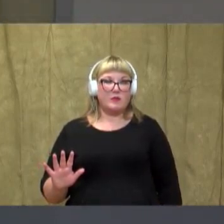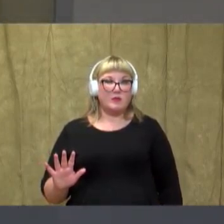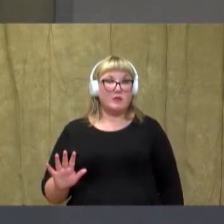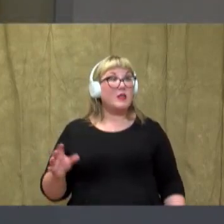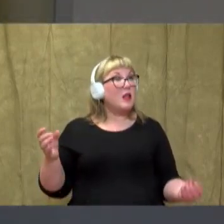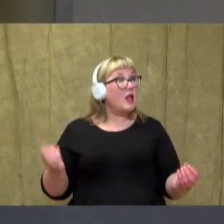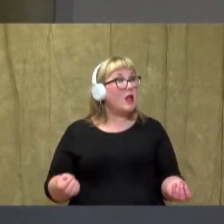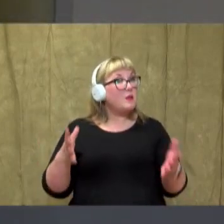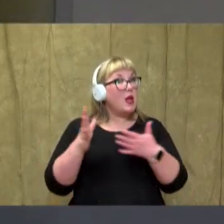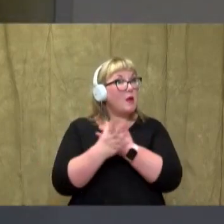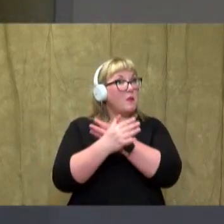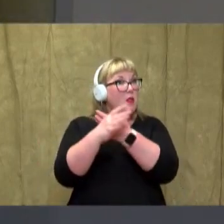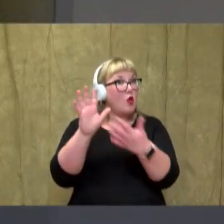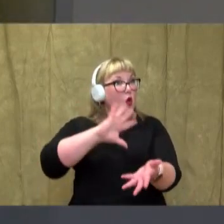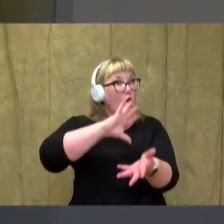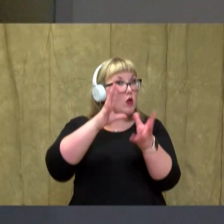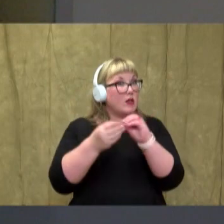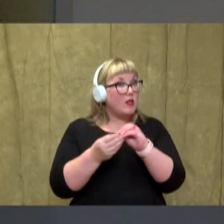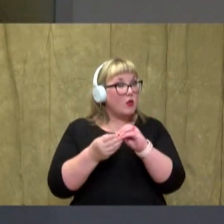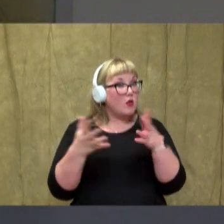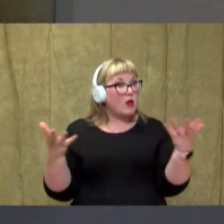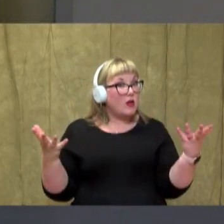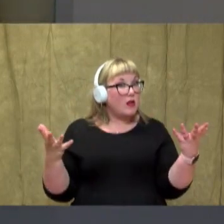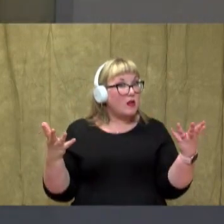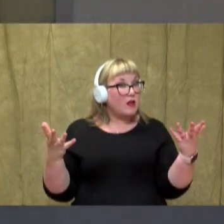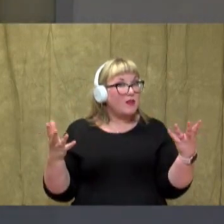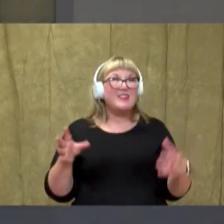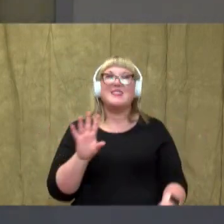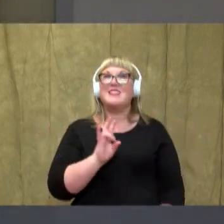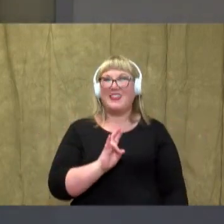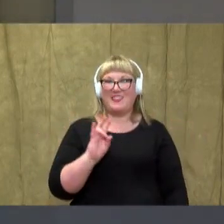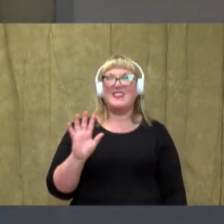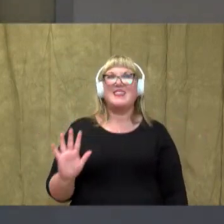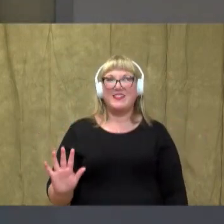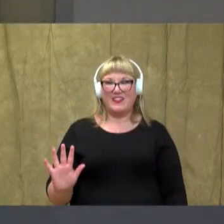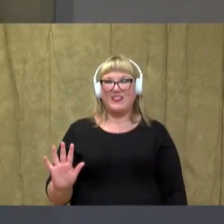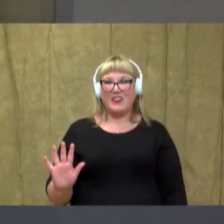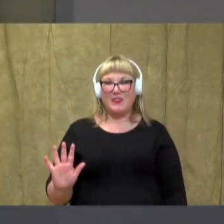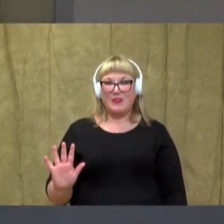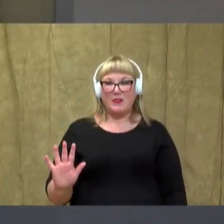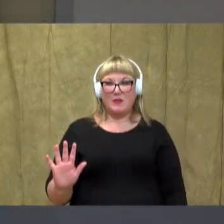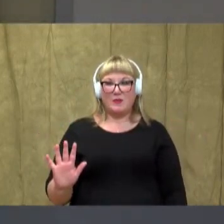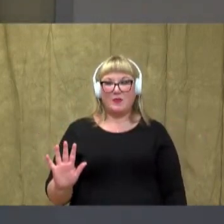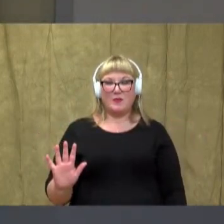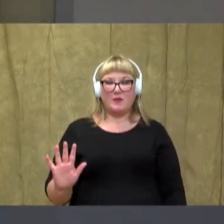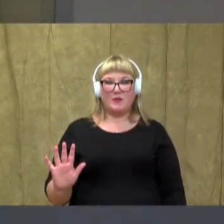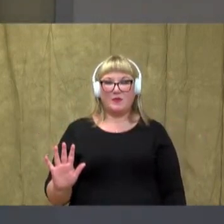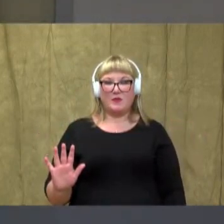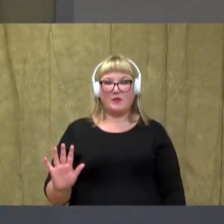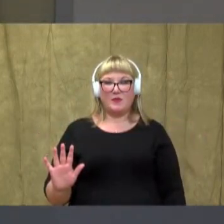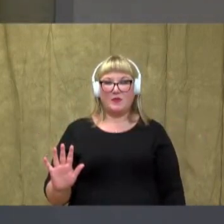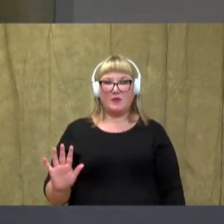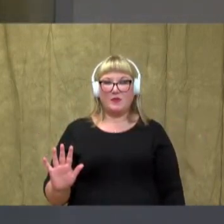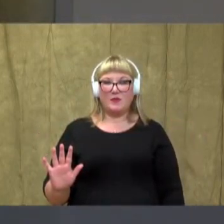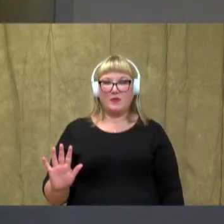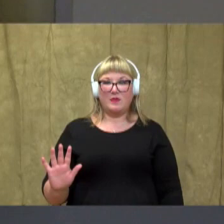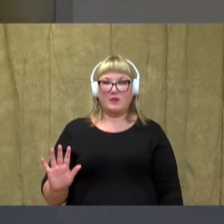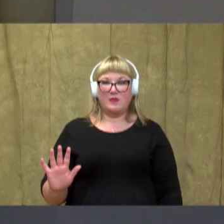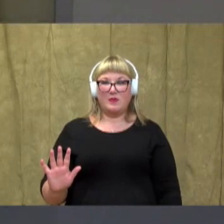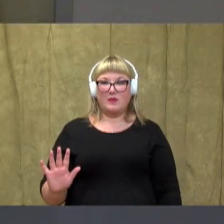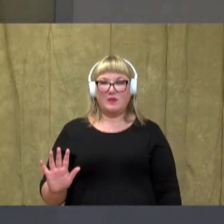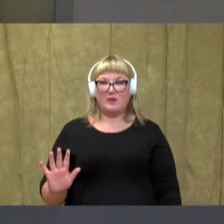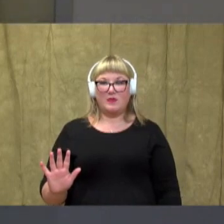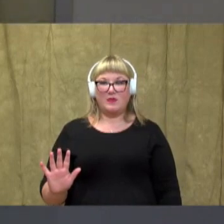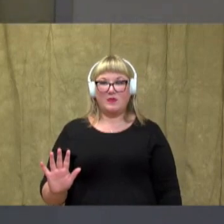So how many butterflies did you catch in all? You caught 75 butterflies